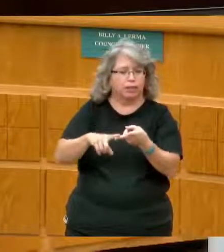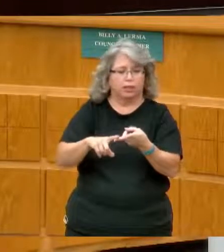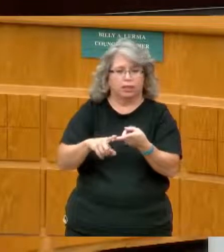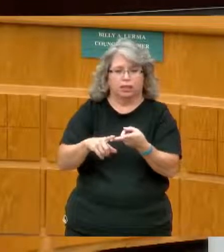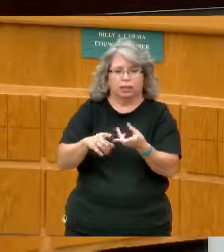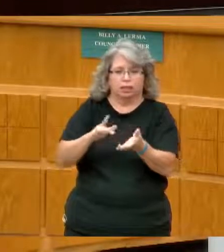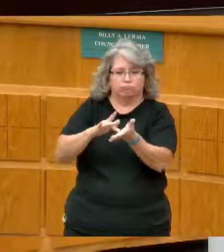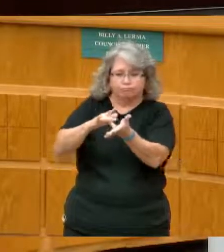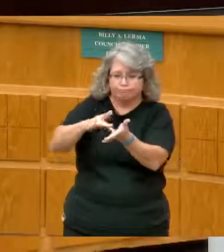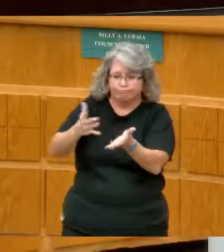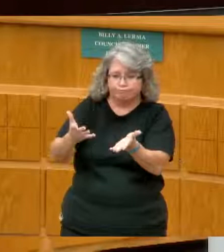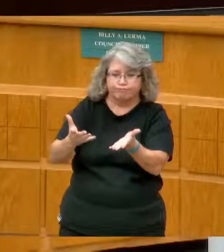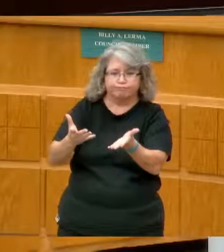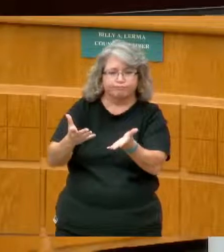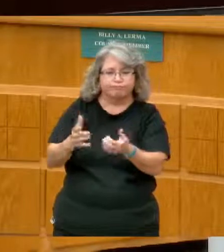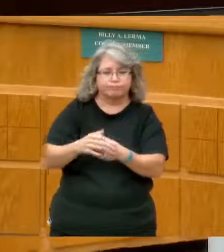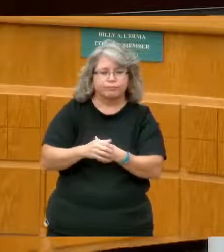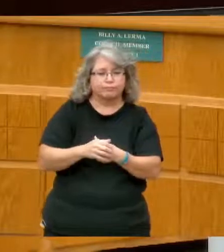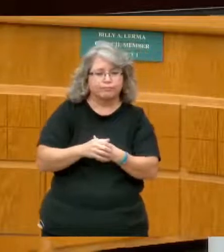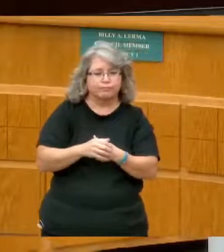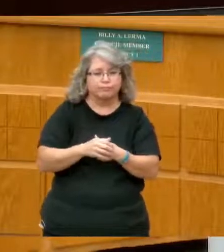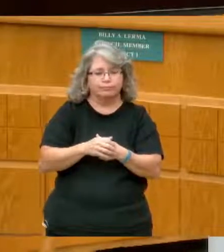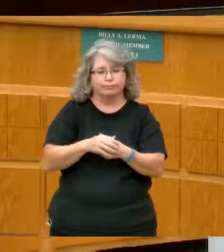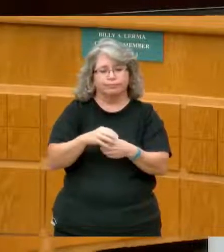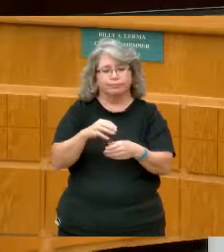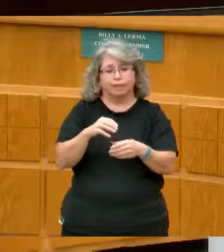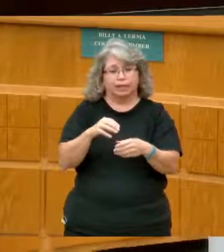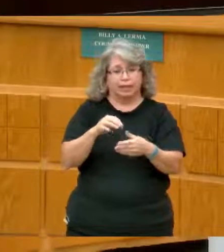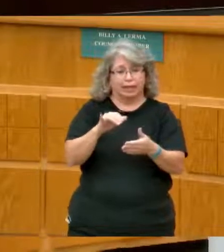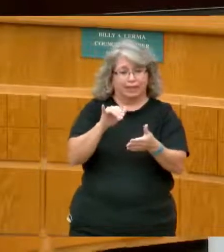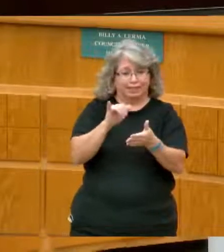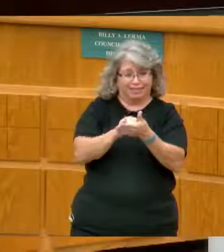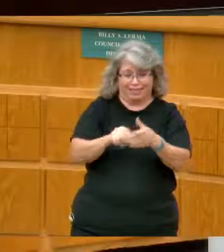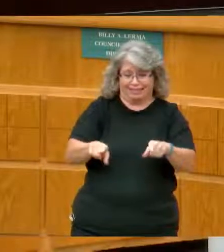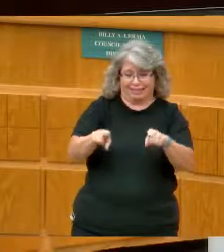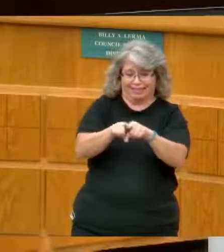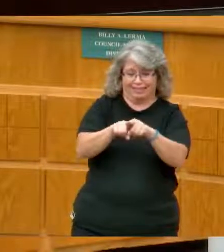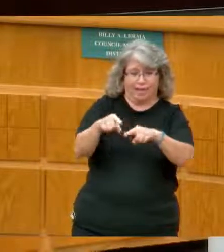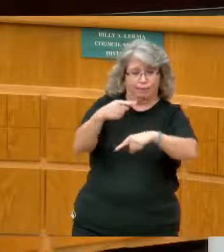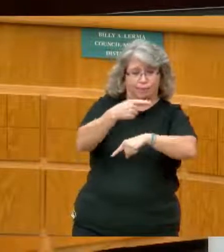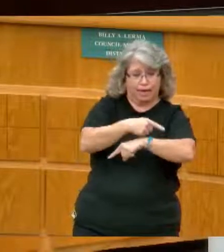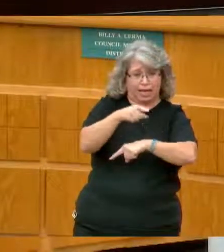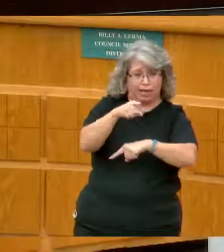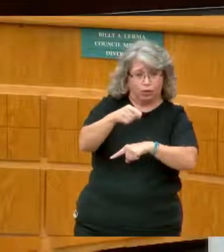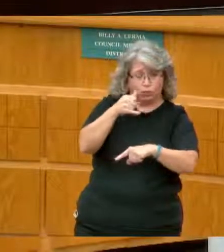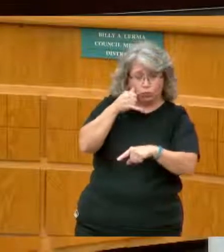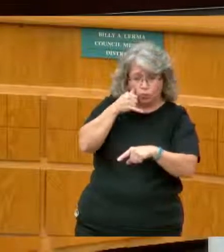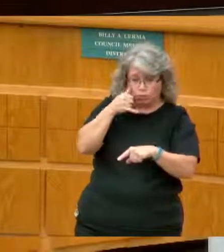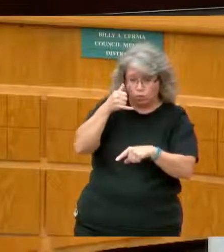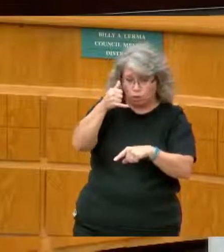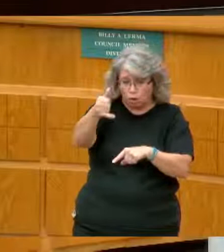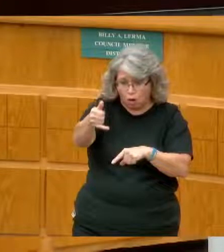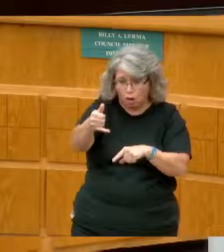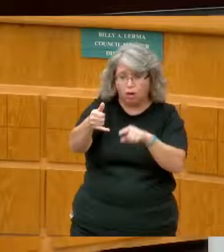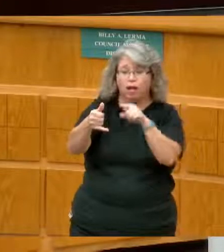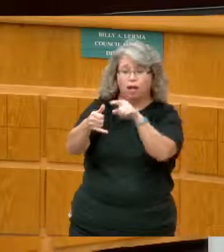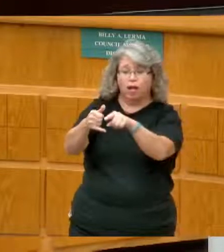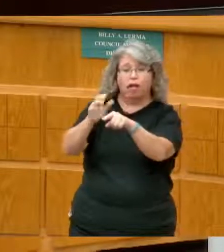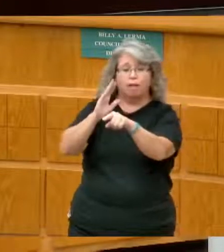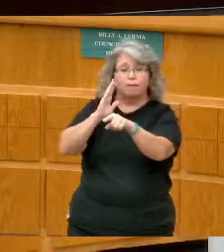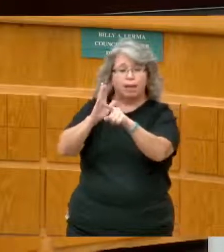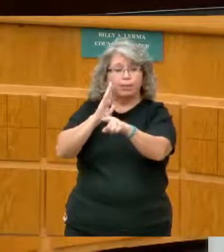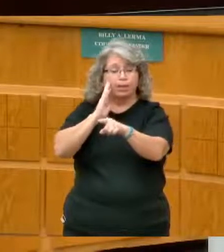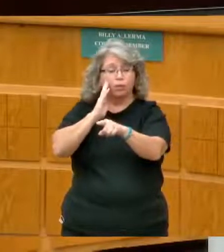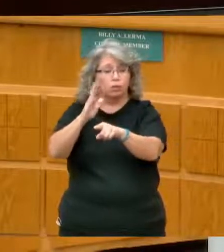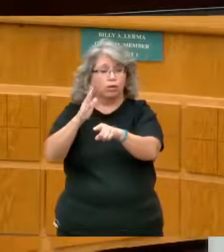And within, that same day that you call, you're going to get a telehealth call back to assess you. Now, I've hoped